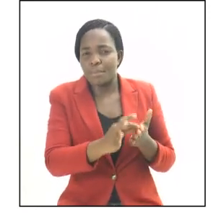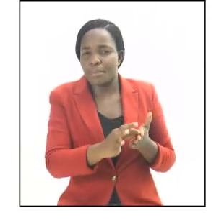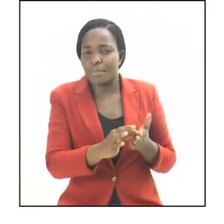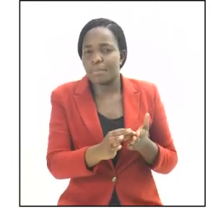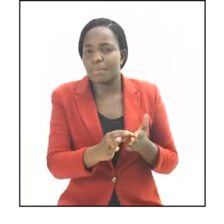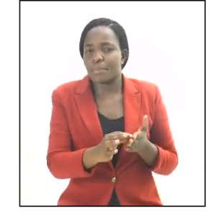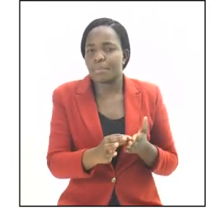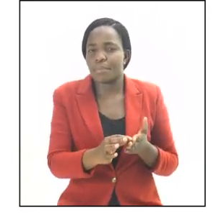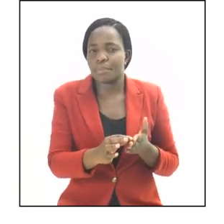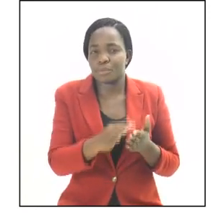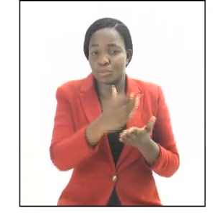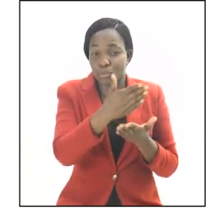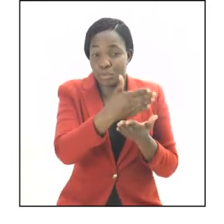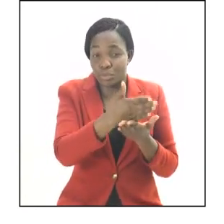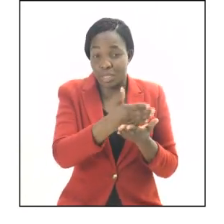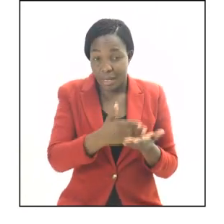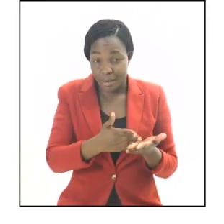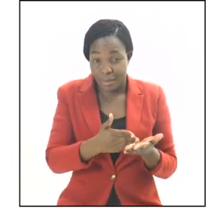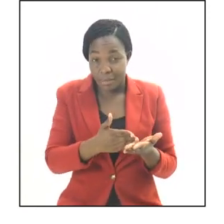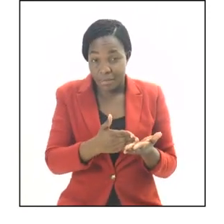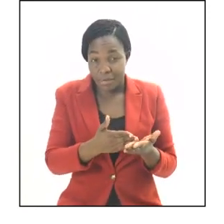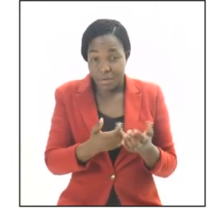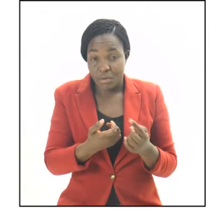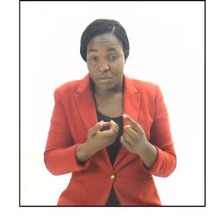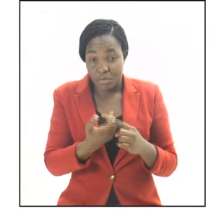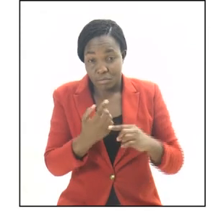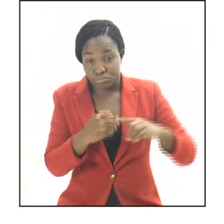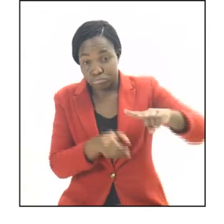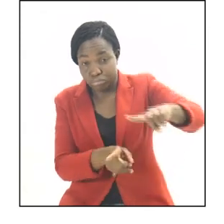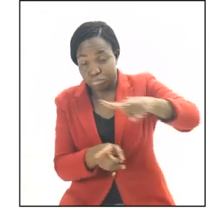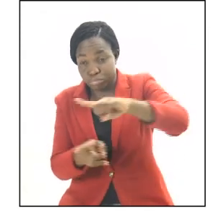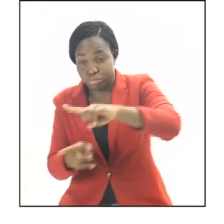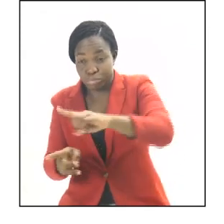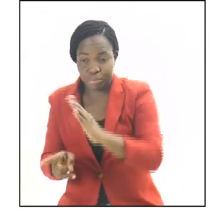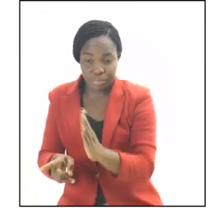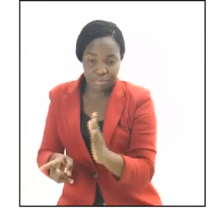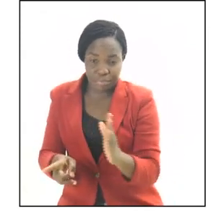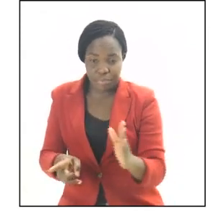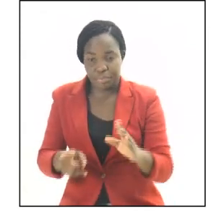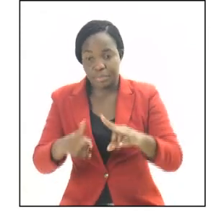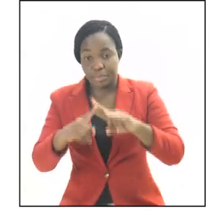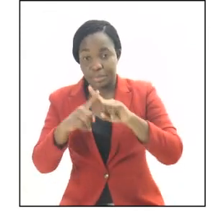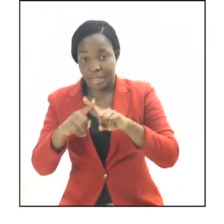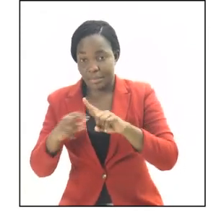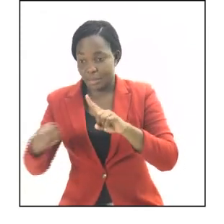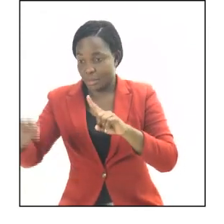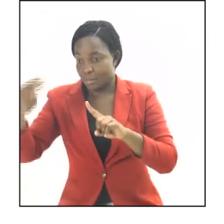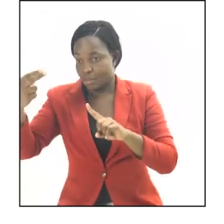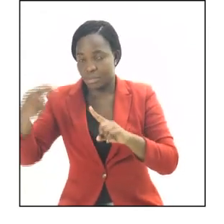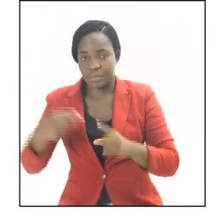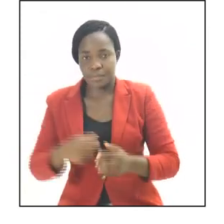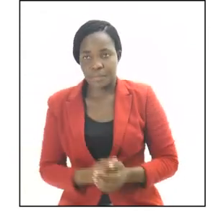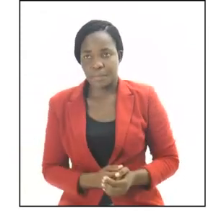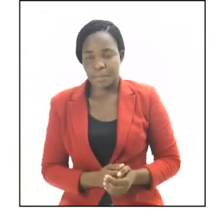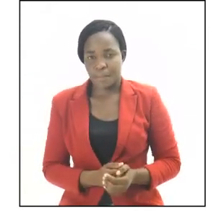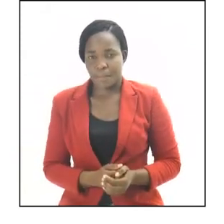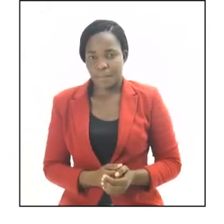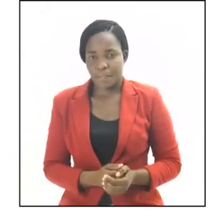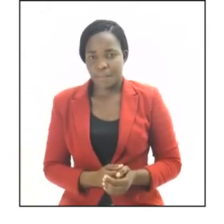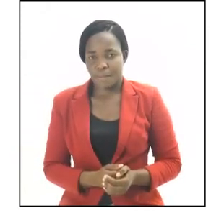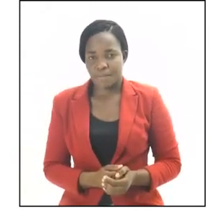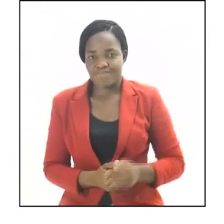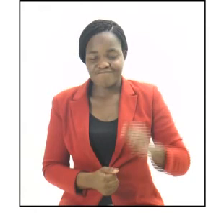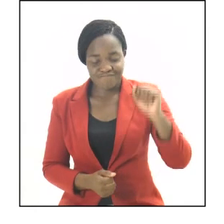be half of the sum of the parallel sides times the height. We've